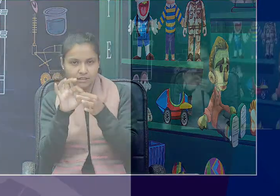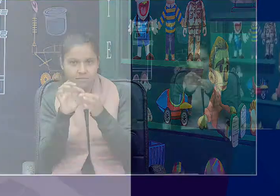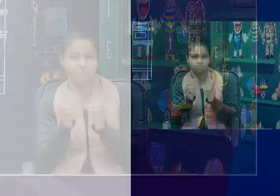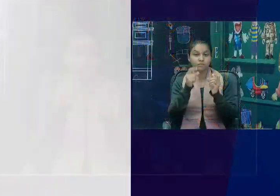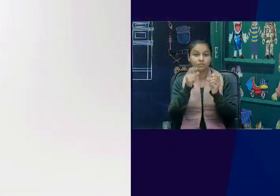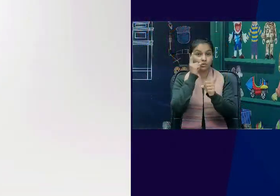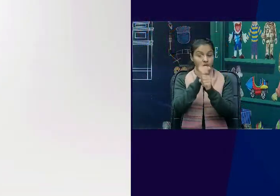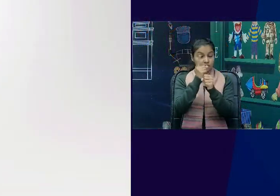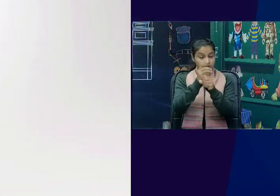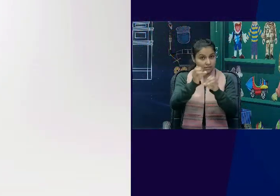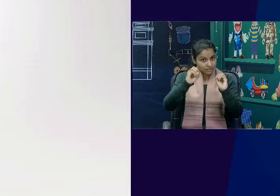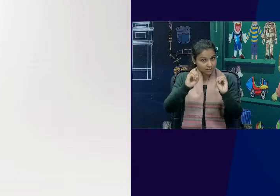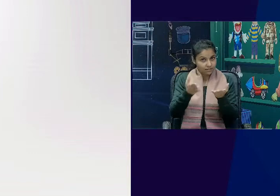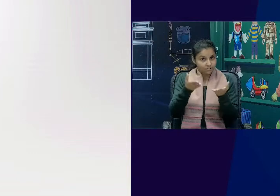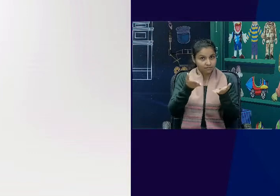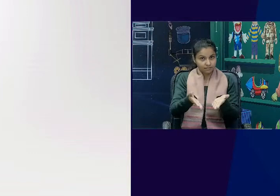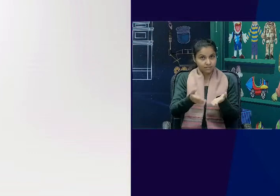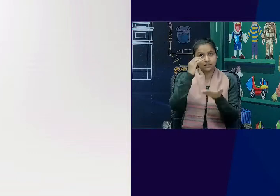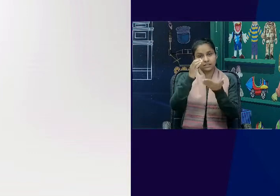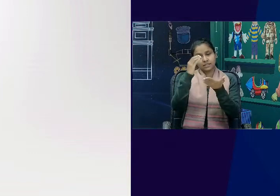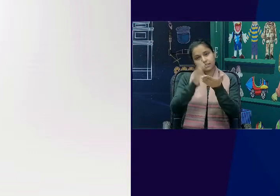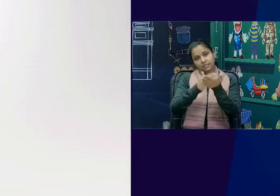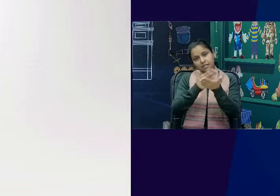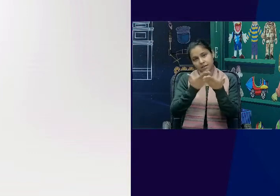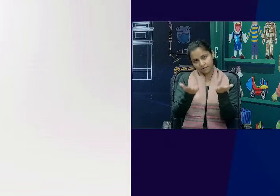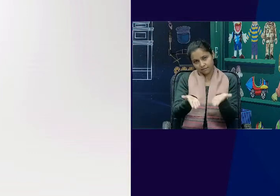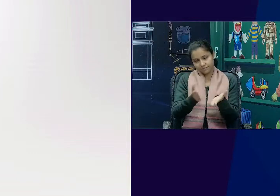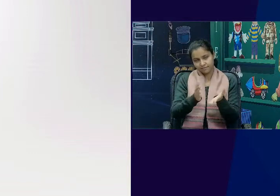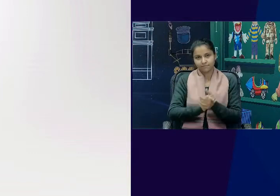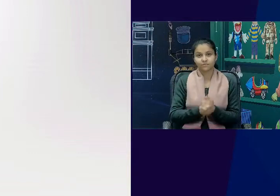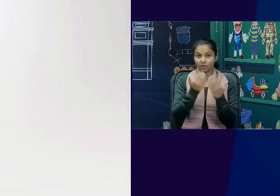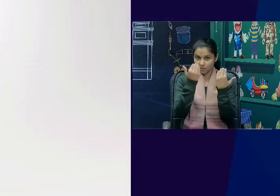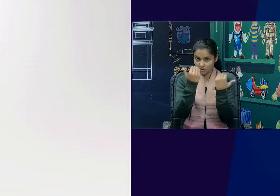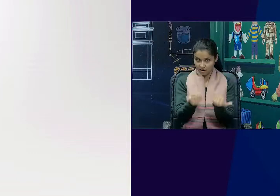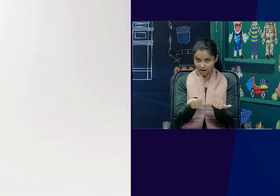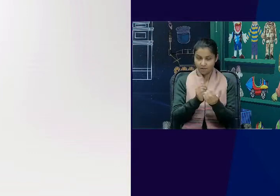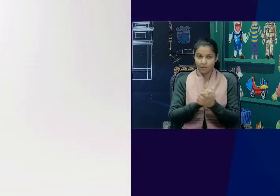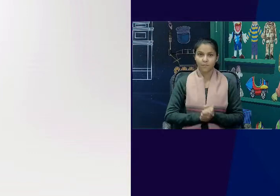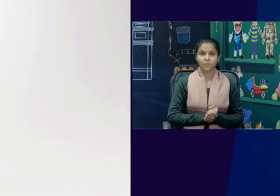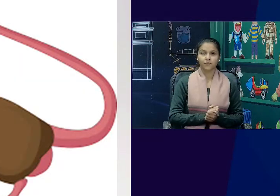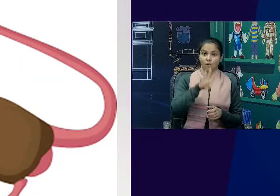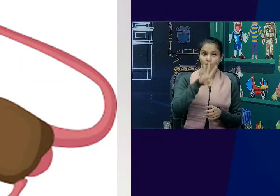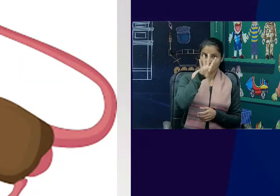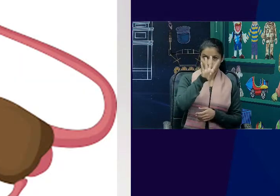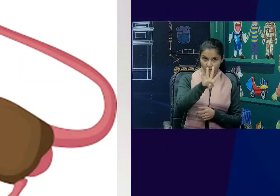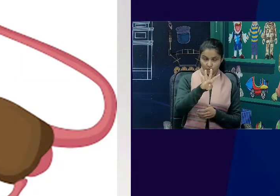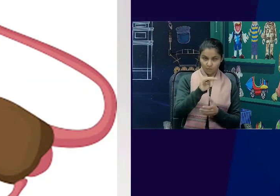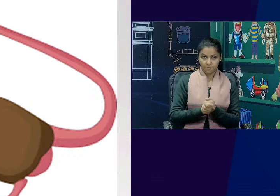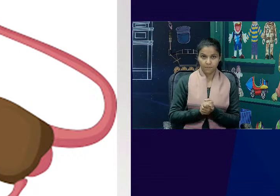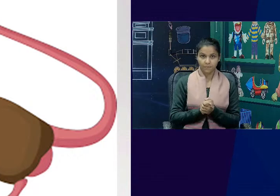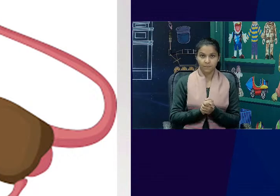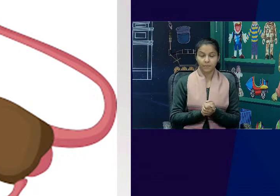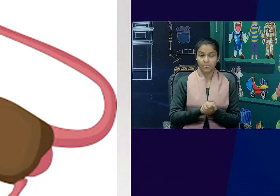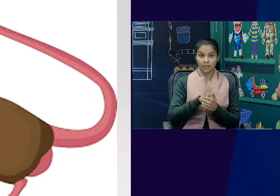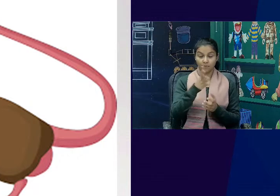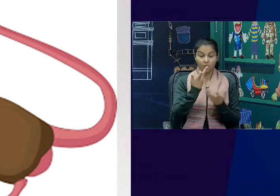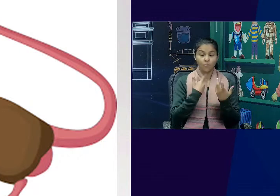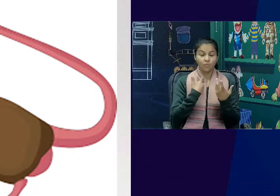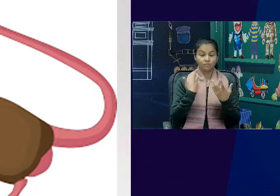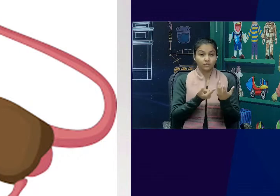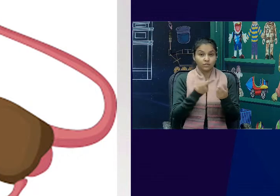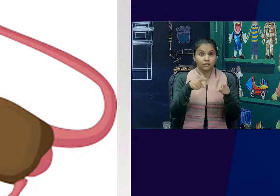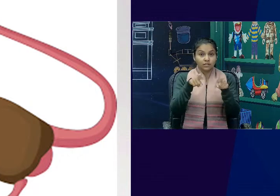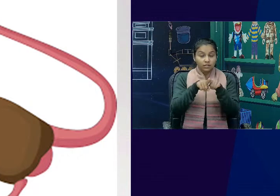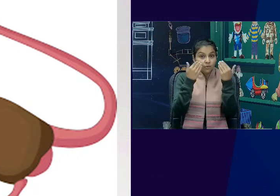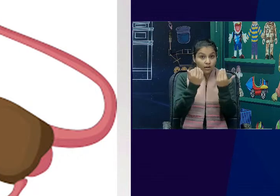teacher can start the chapter. So now, for specifically for students who are